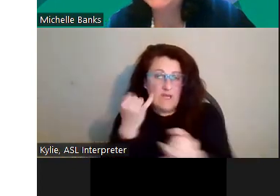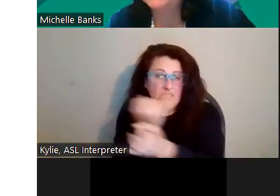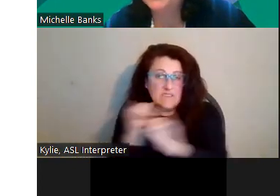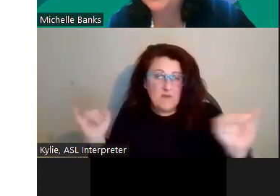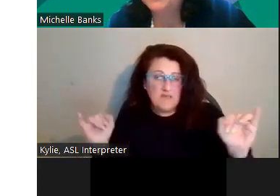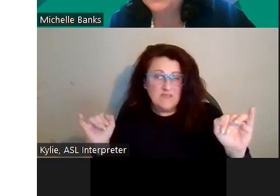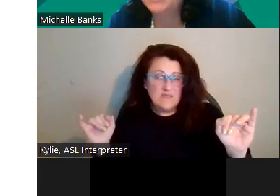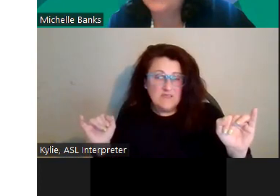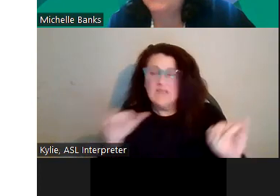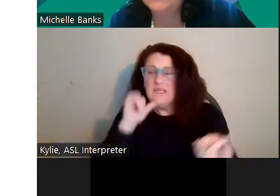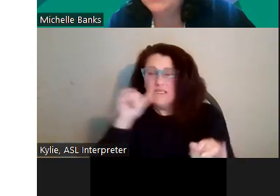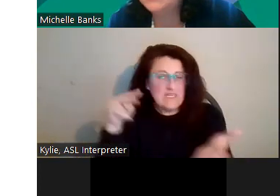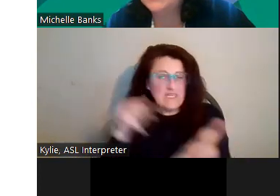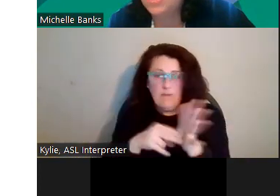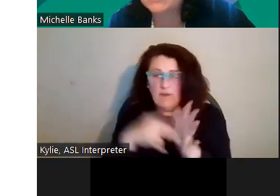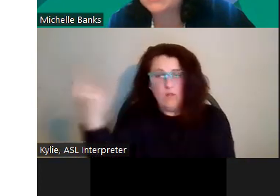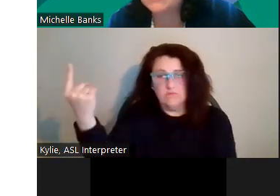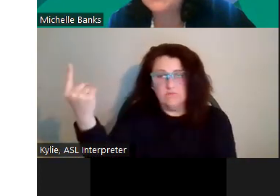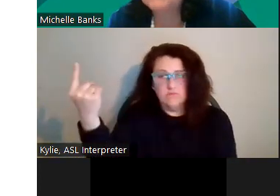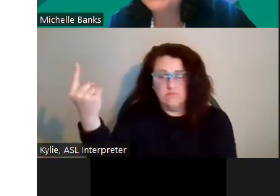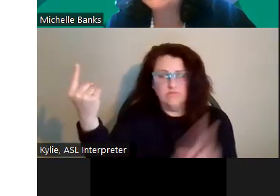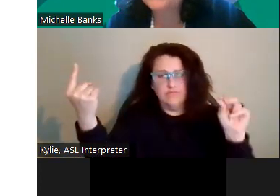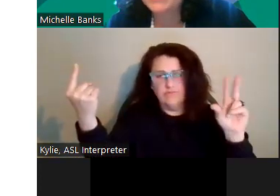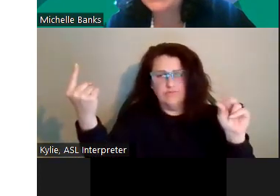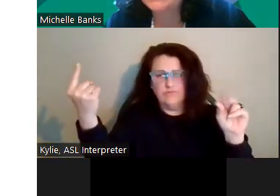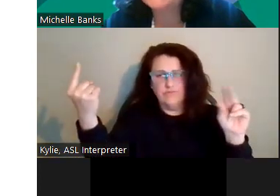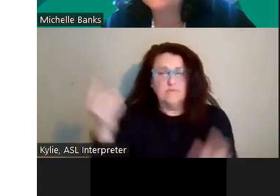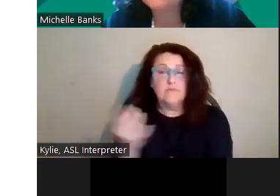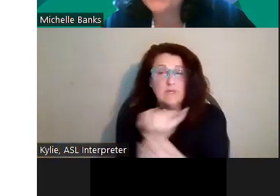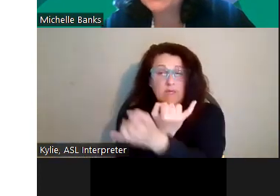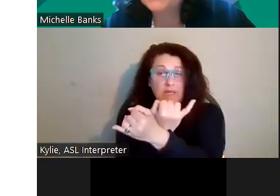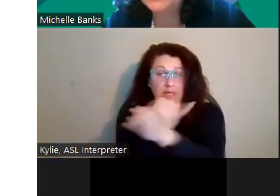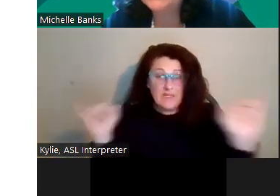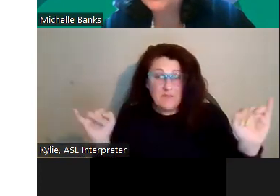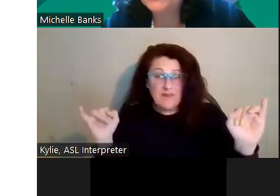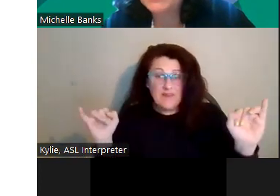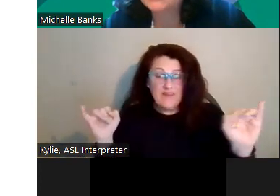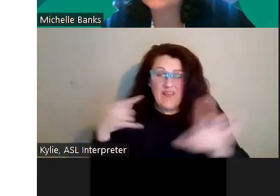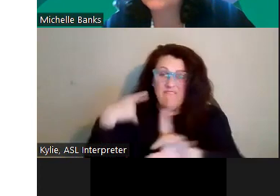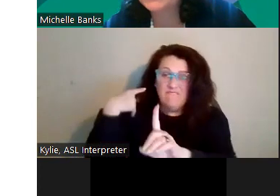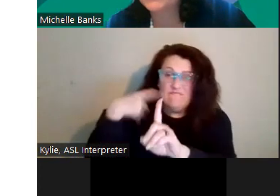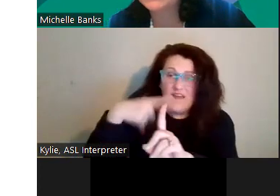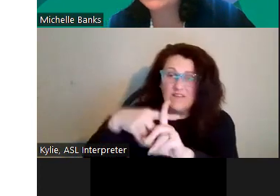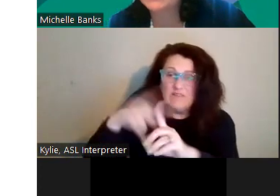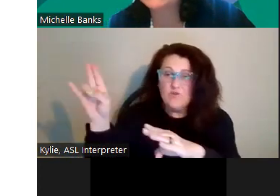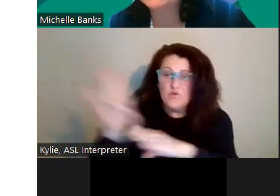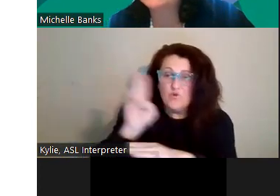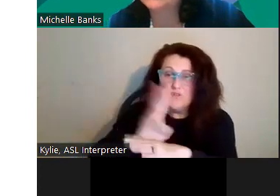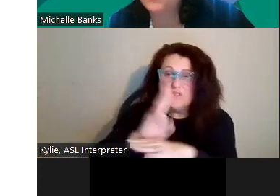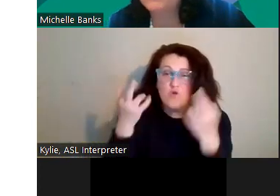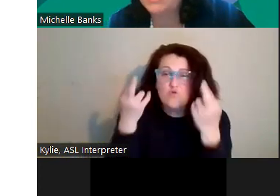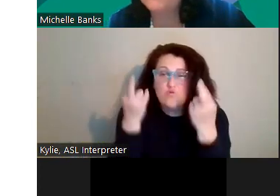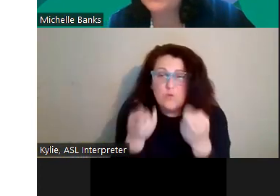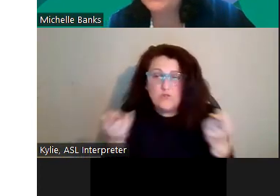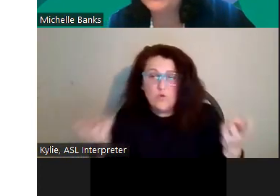is being alone at all. It's not. Being independent is effectively using the resources that exist